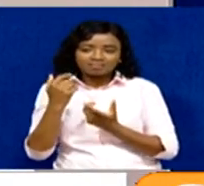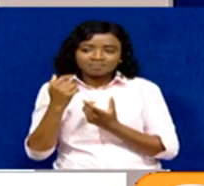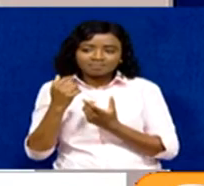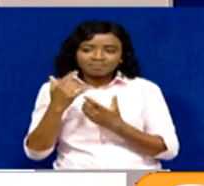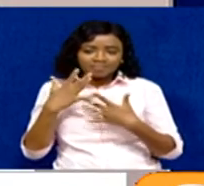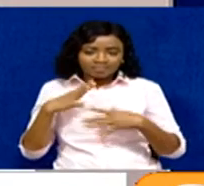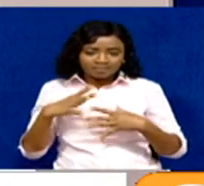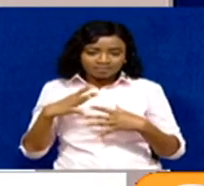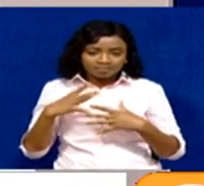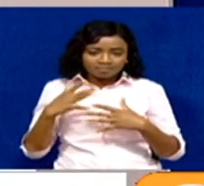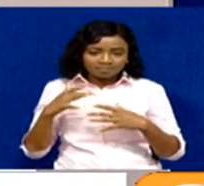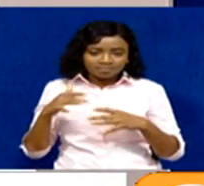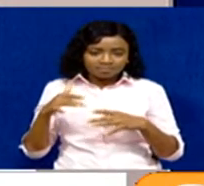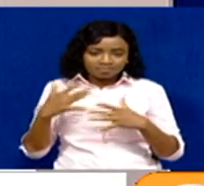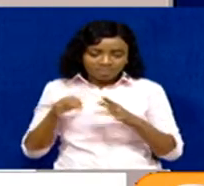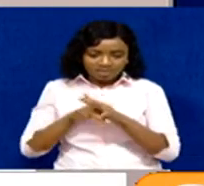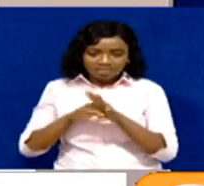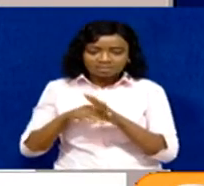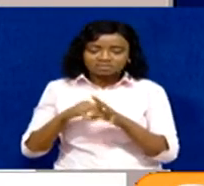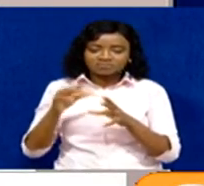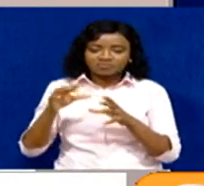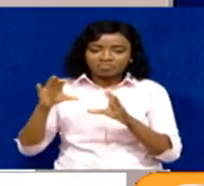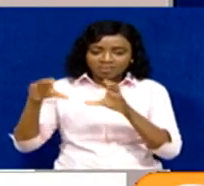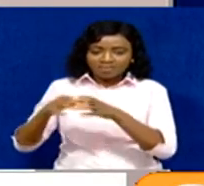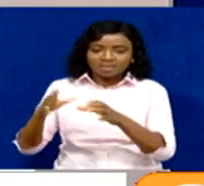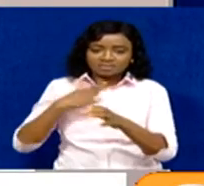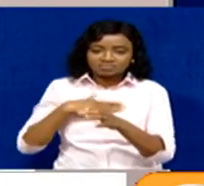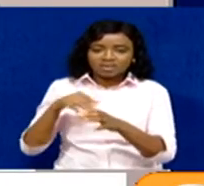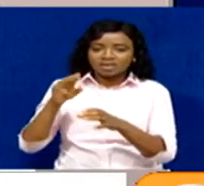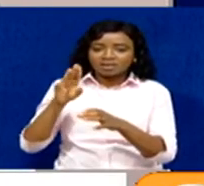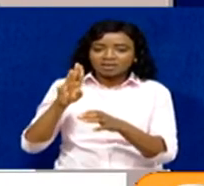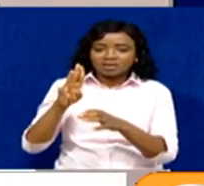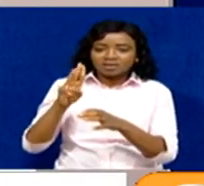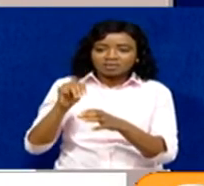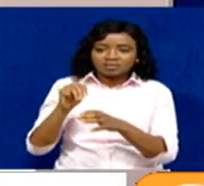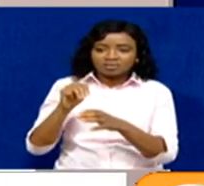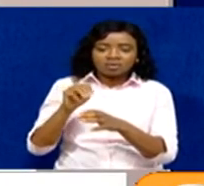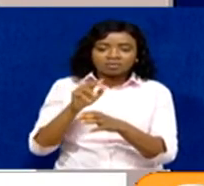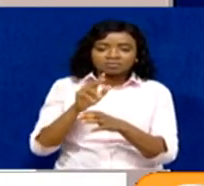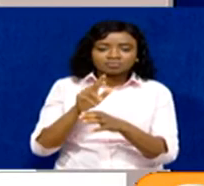Kongomano La Mageuzi, yeah. Working with Mokisa, working with Martha Karua.